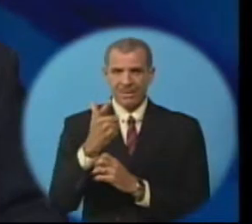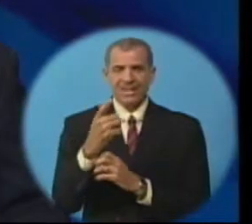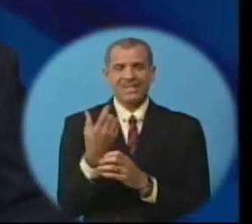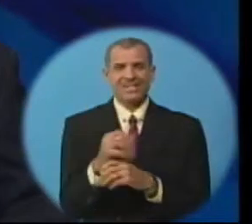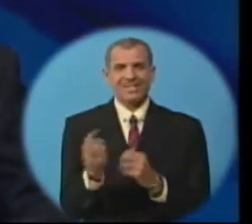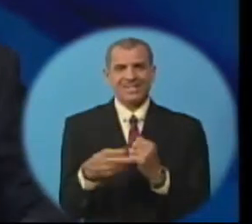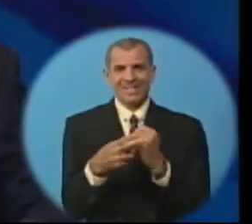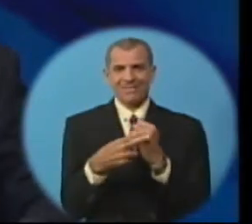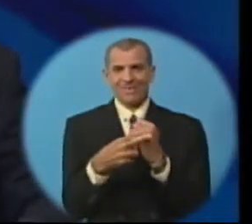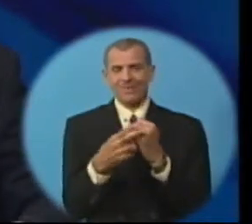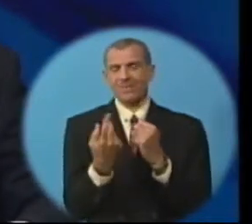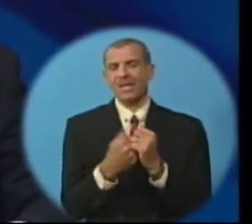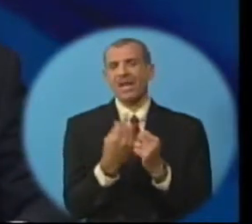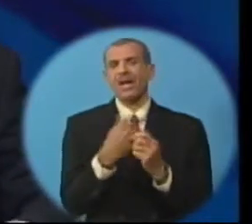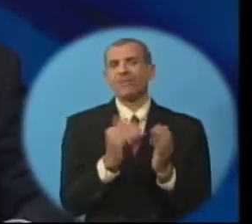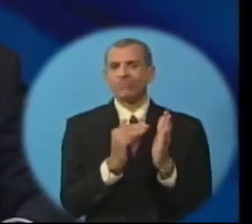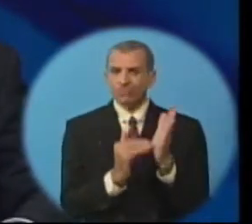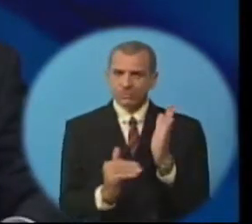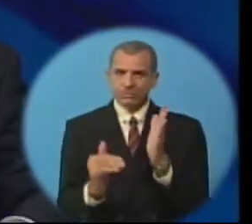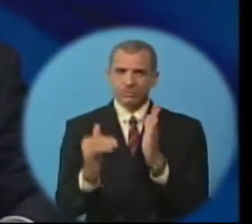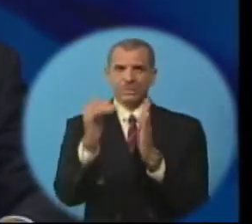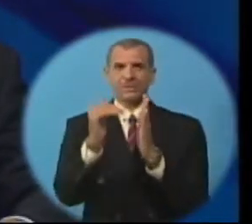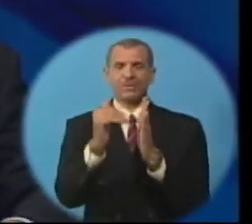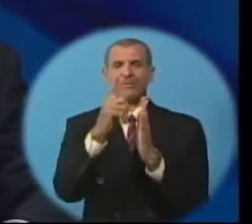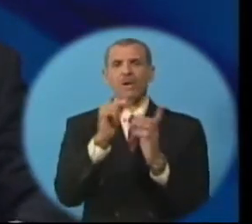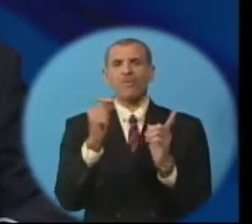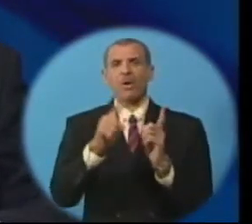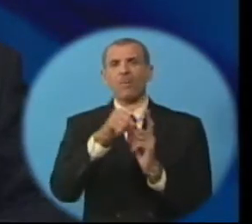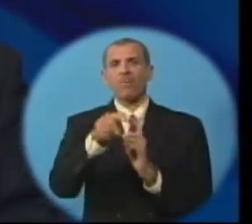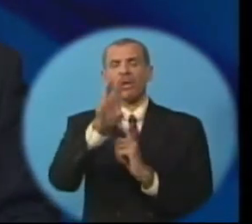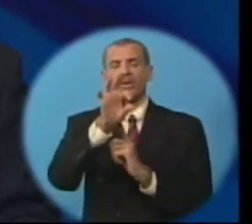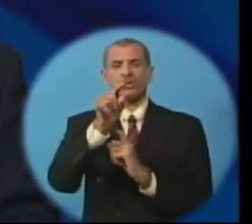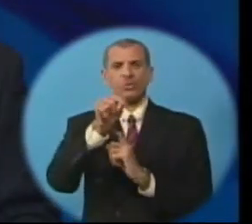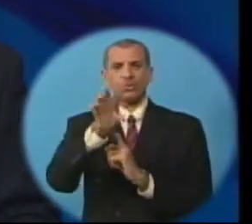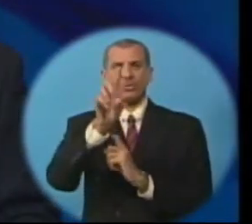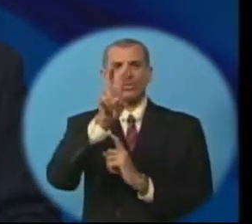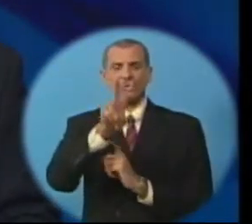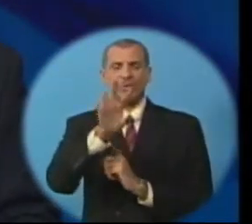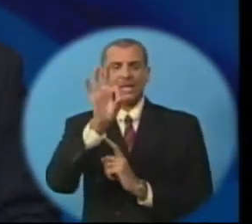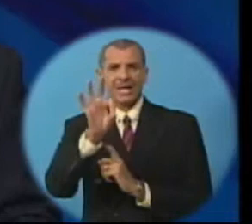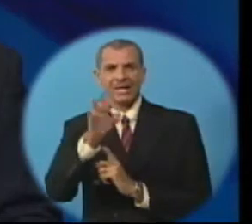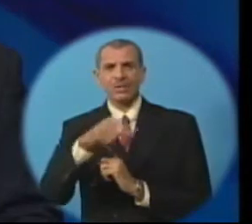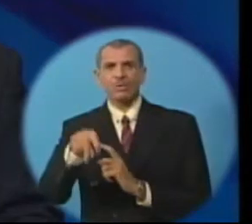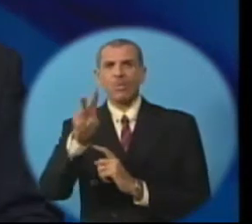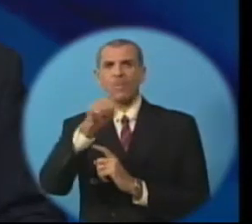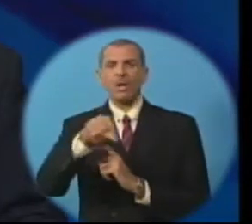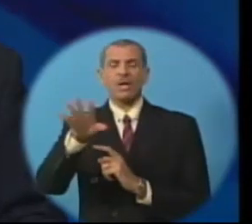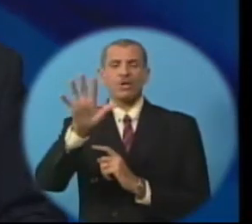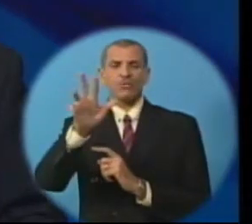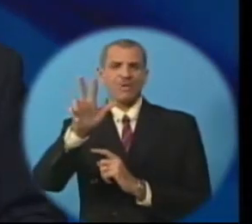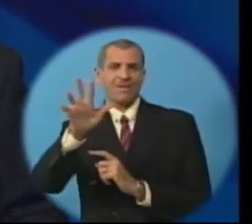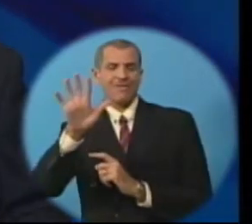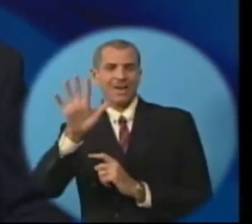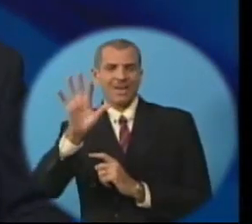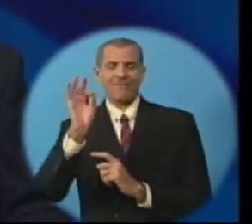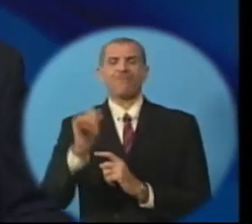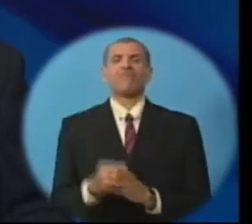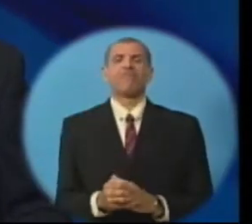affiliated societies have also grown, increasing from $1.29 billion to $1.35 billion.